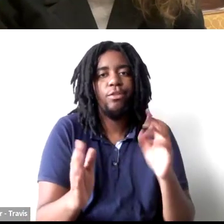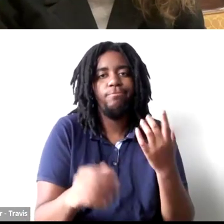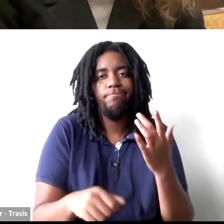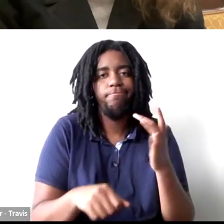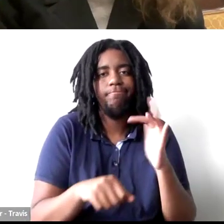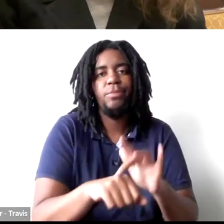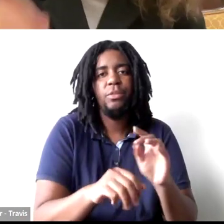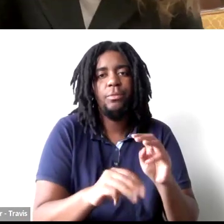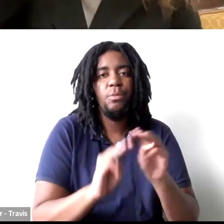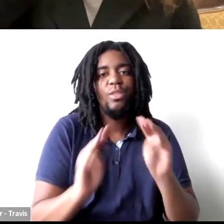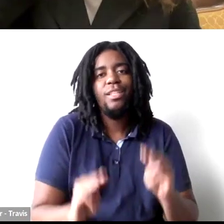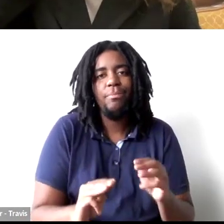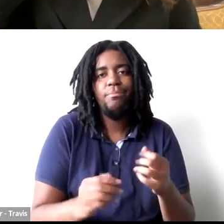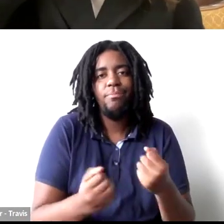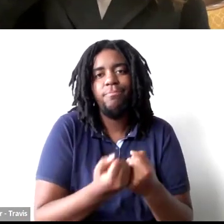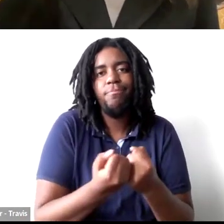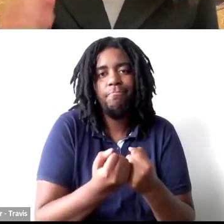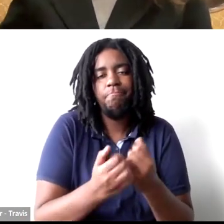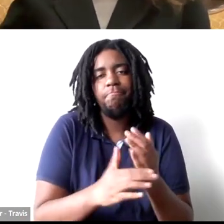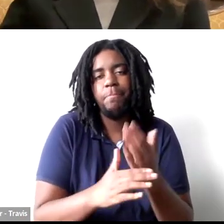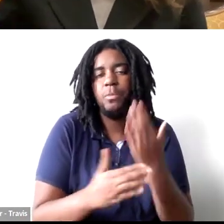Museum and helped out in between.